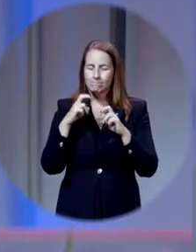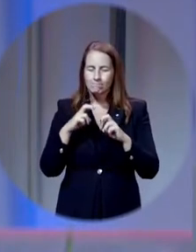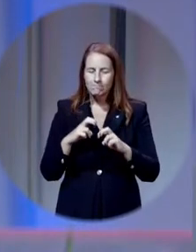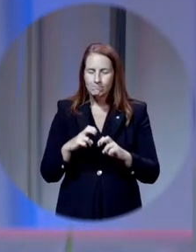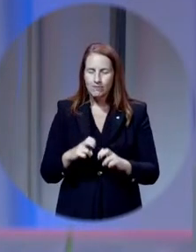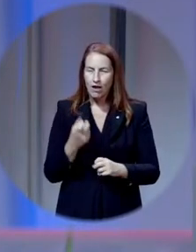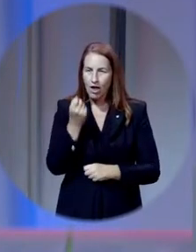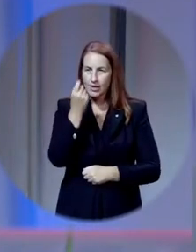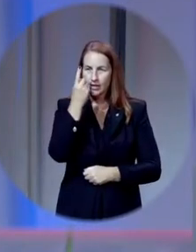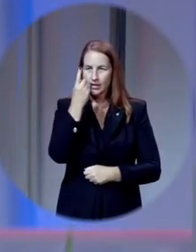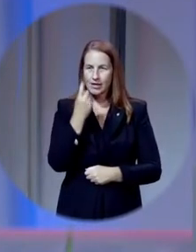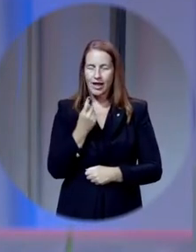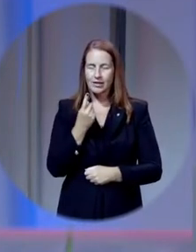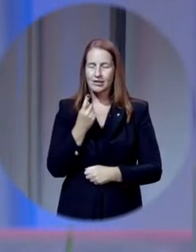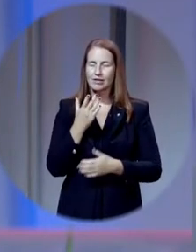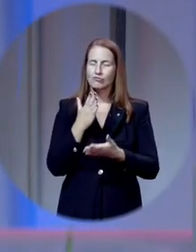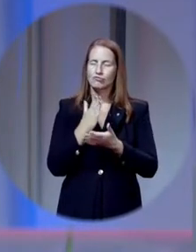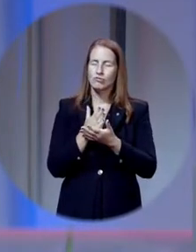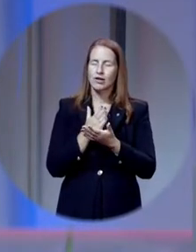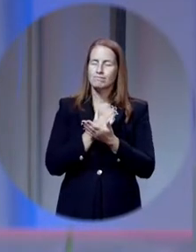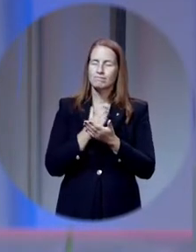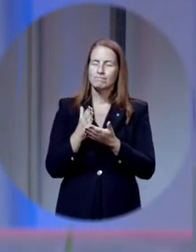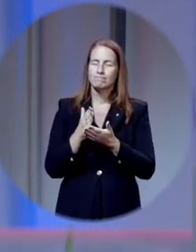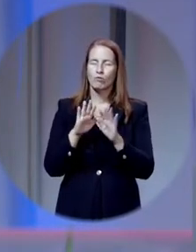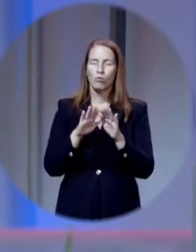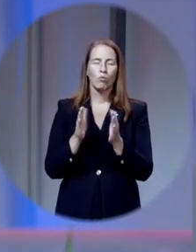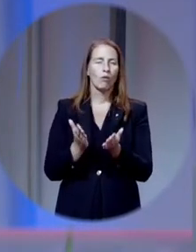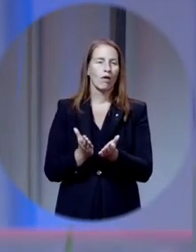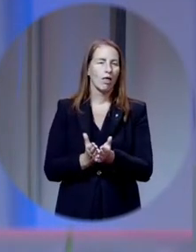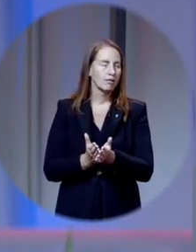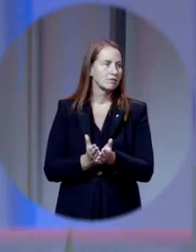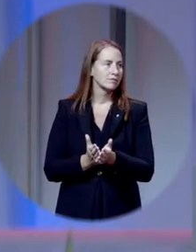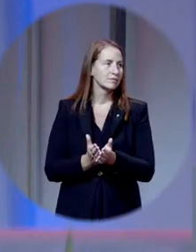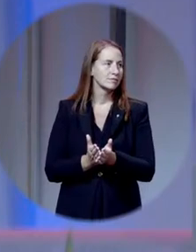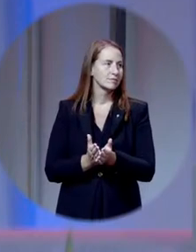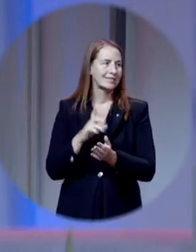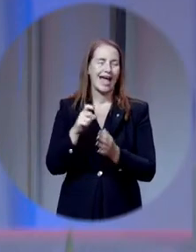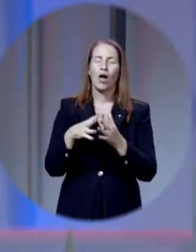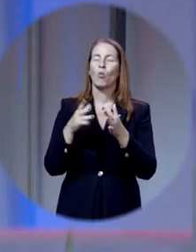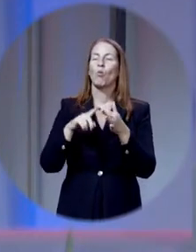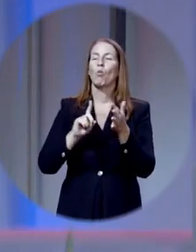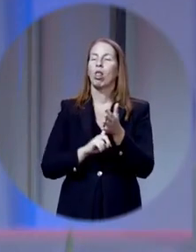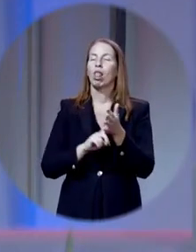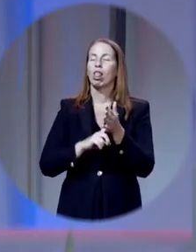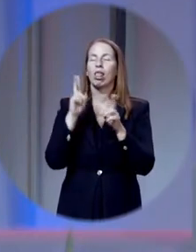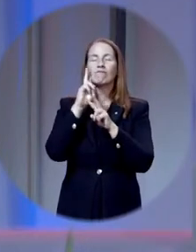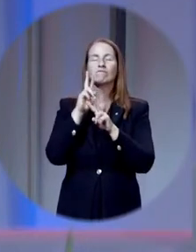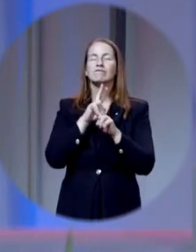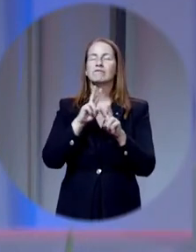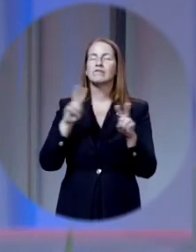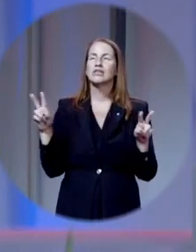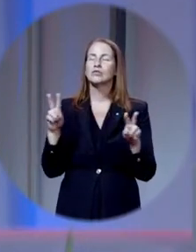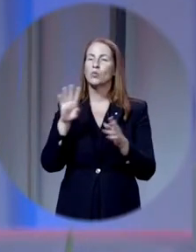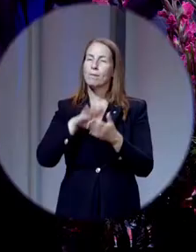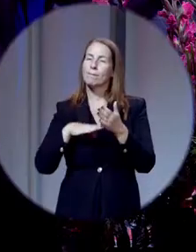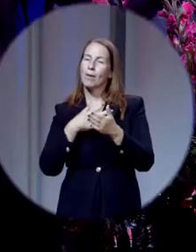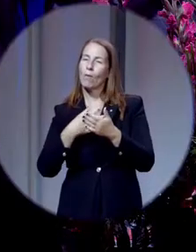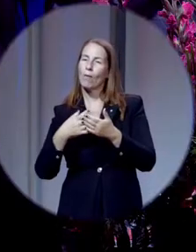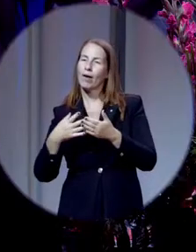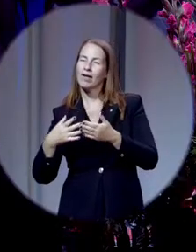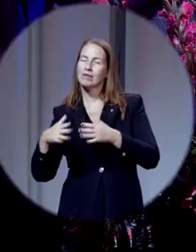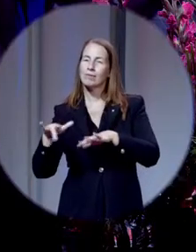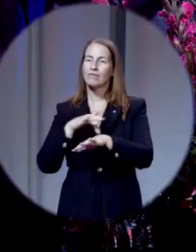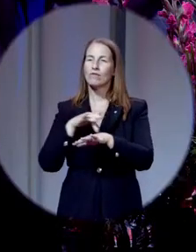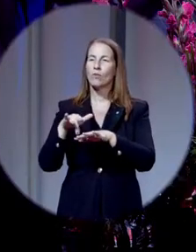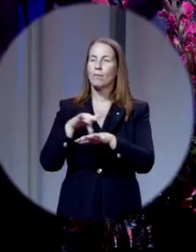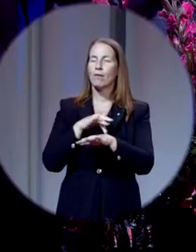deeply to the world. Helen Kamak is a visual poet, performer, photographer,